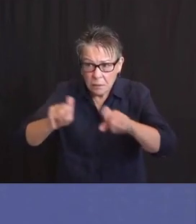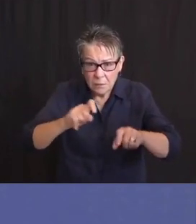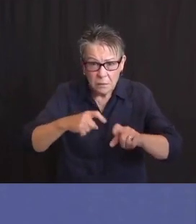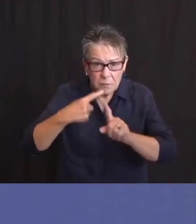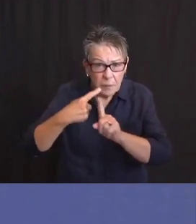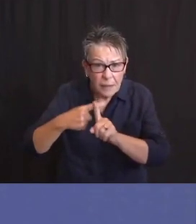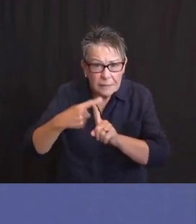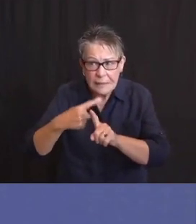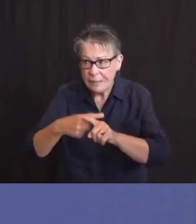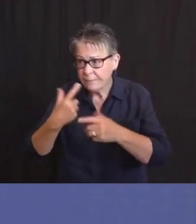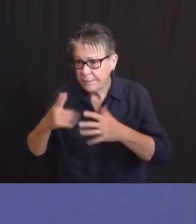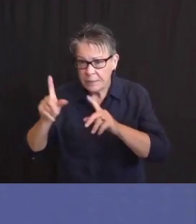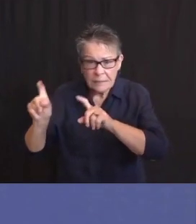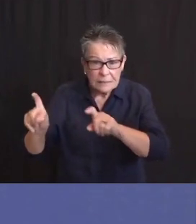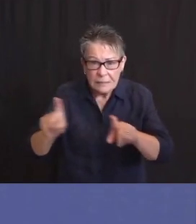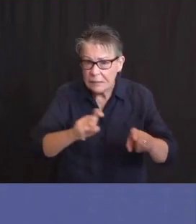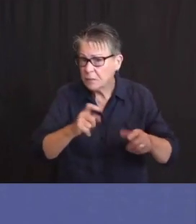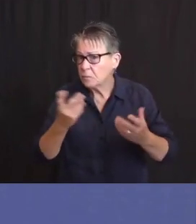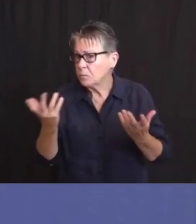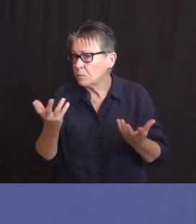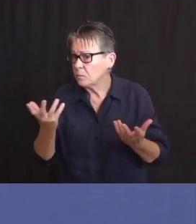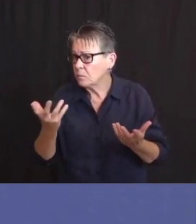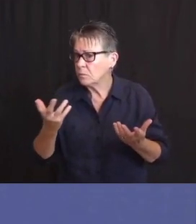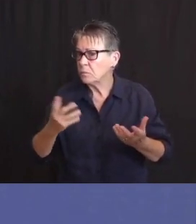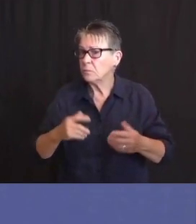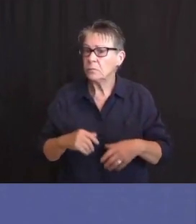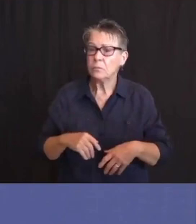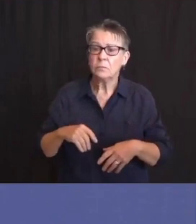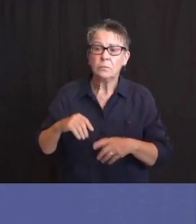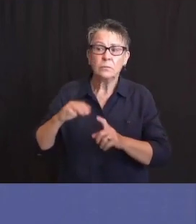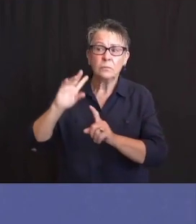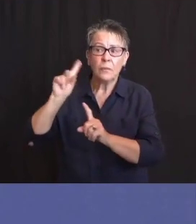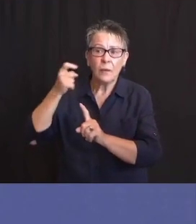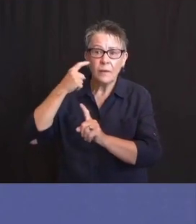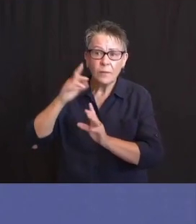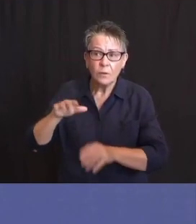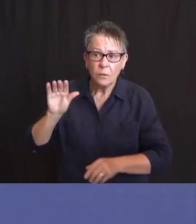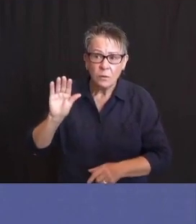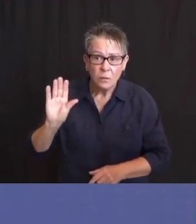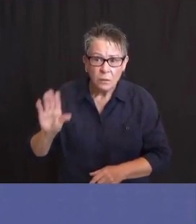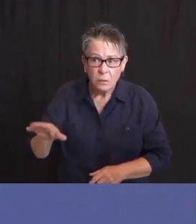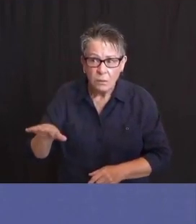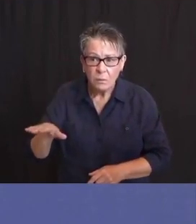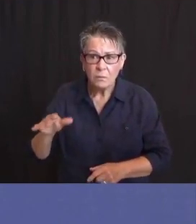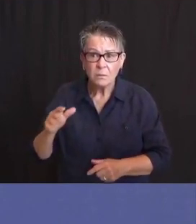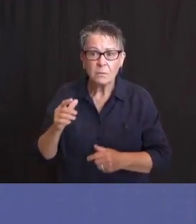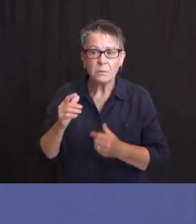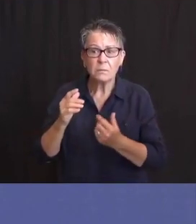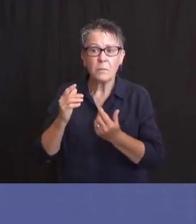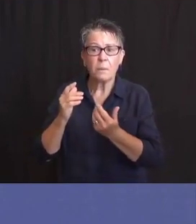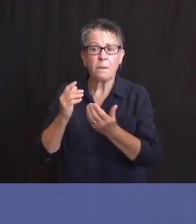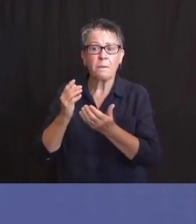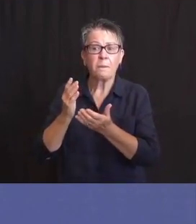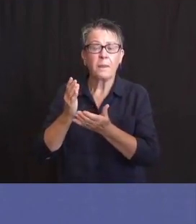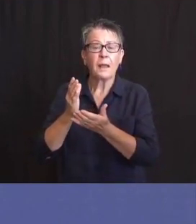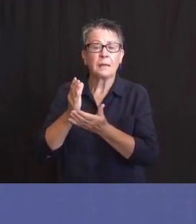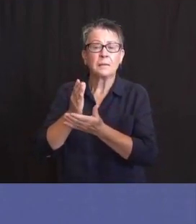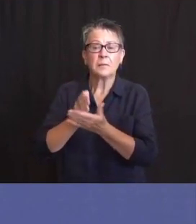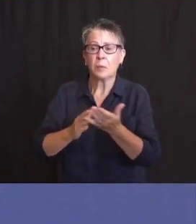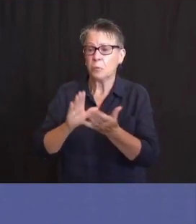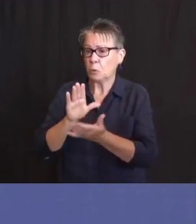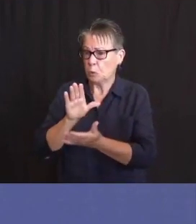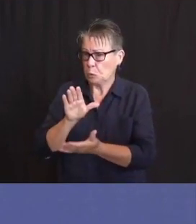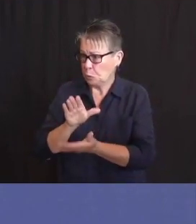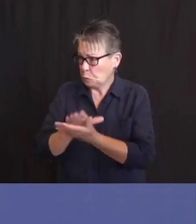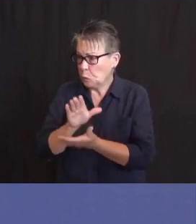Governor, school districts or some school districts are proposing a single day of in-person classes each week. Is this acceptable in your